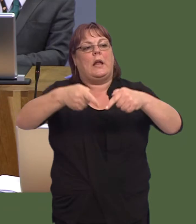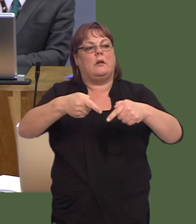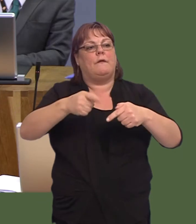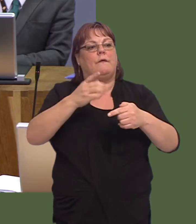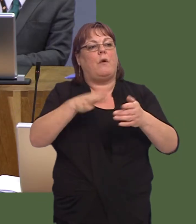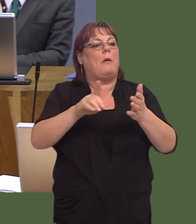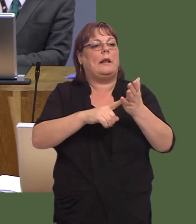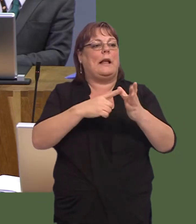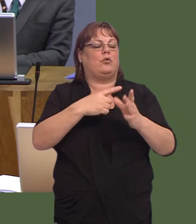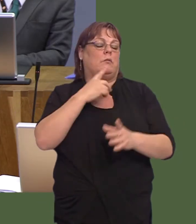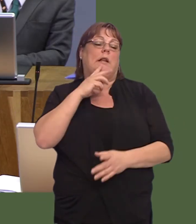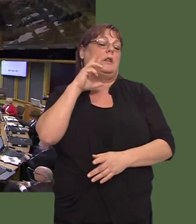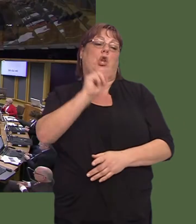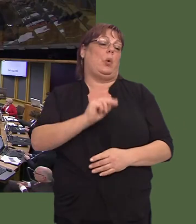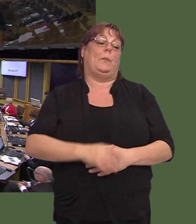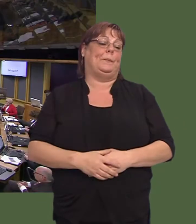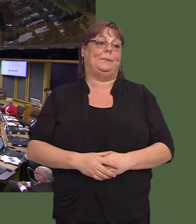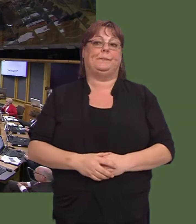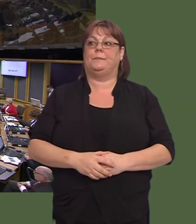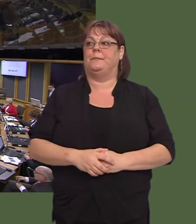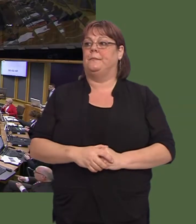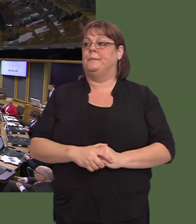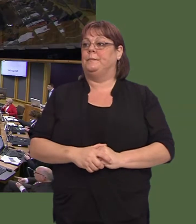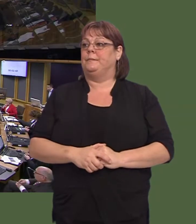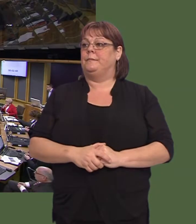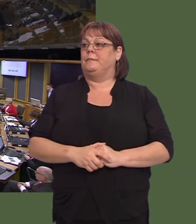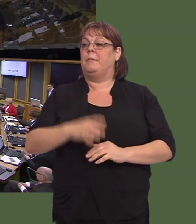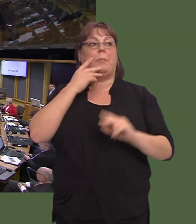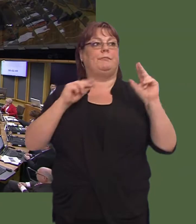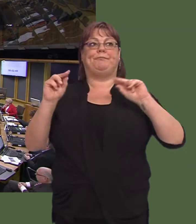is no. Diolch, Llywydd.